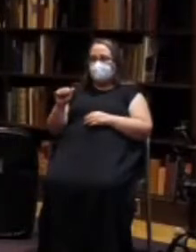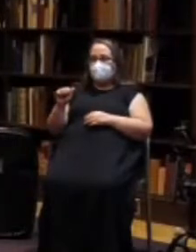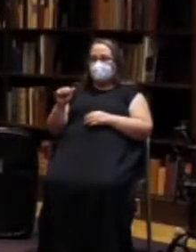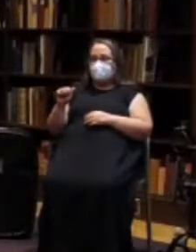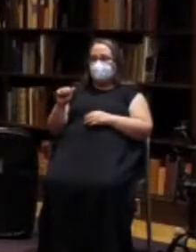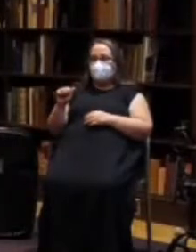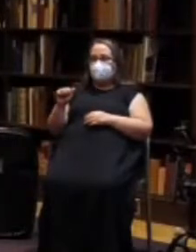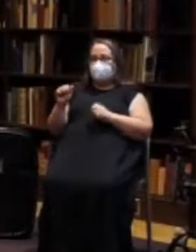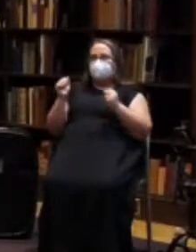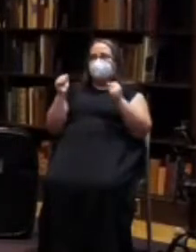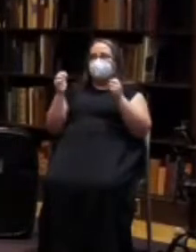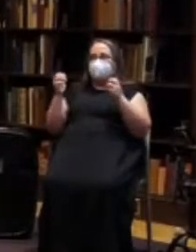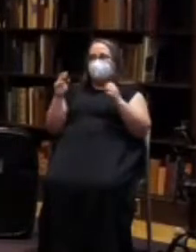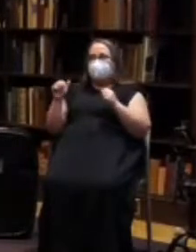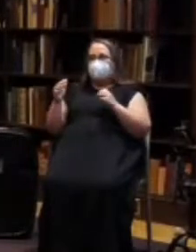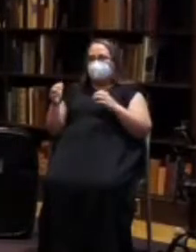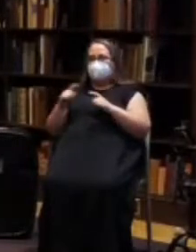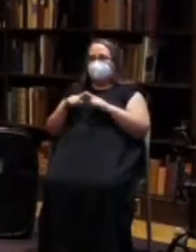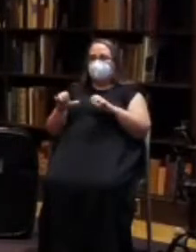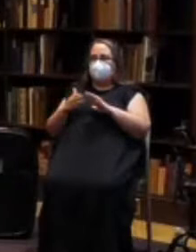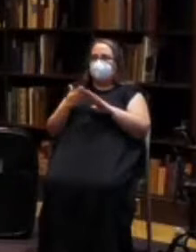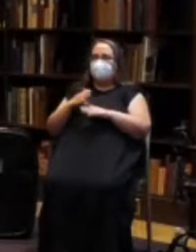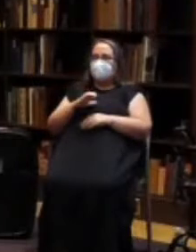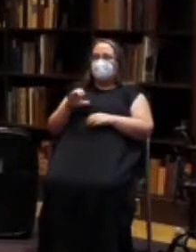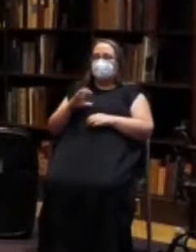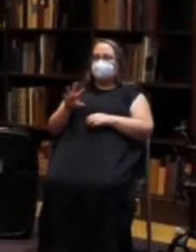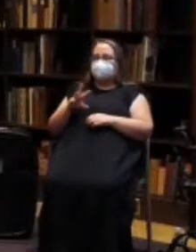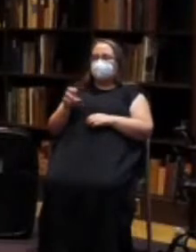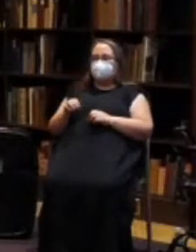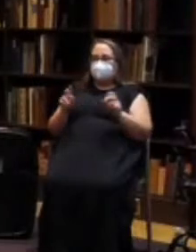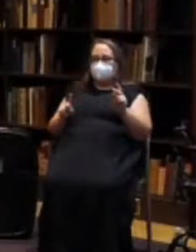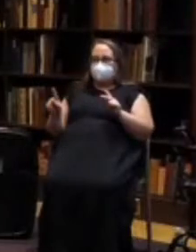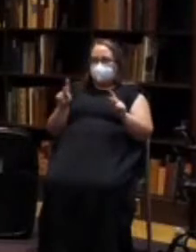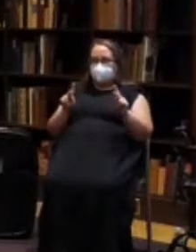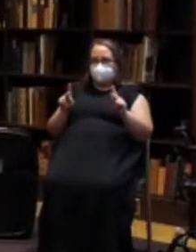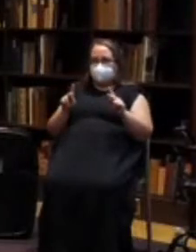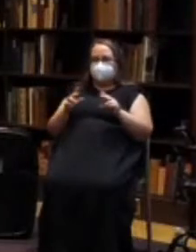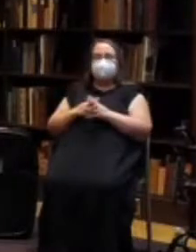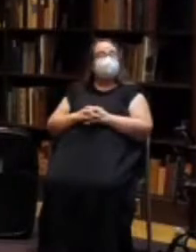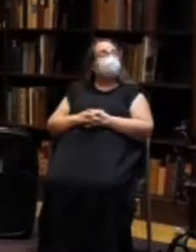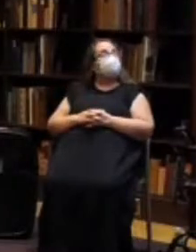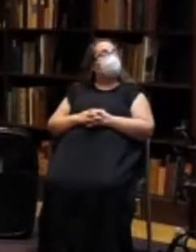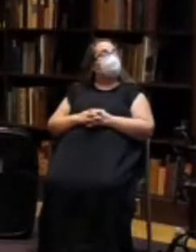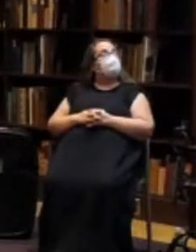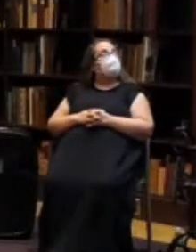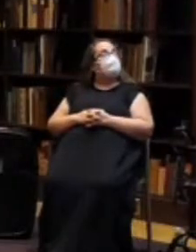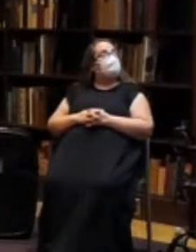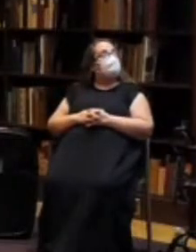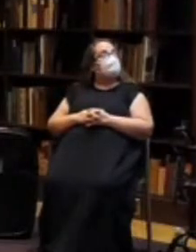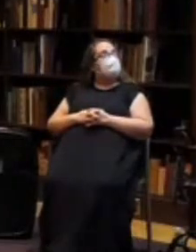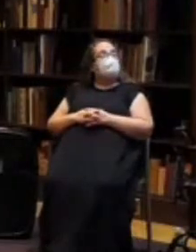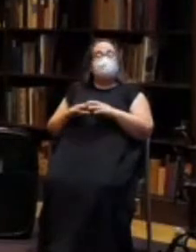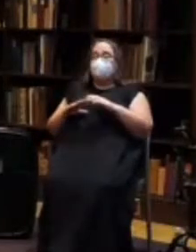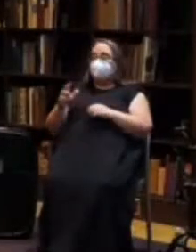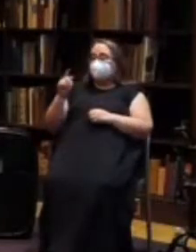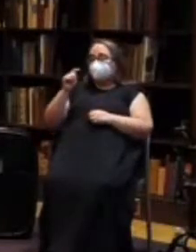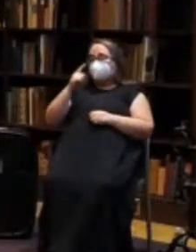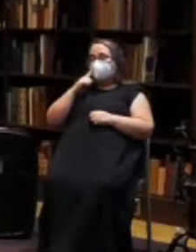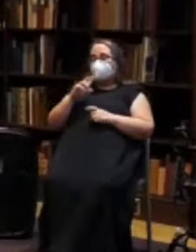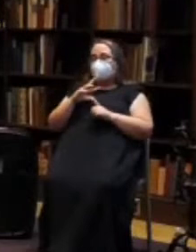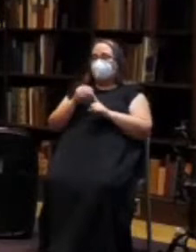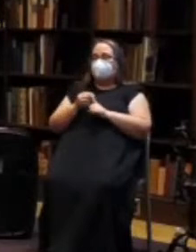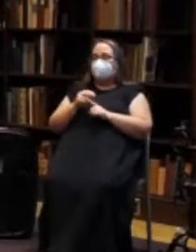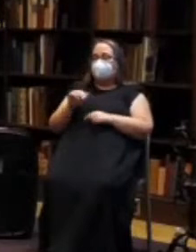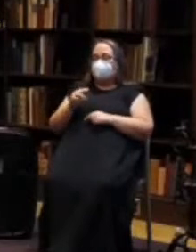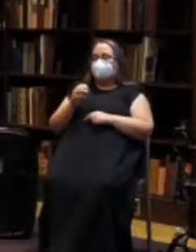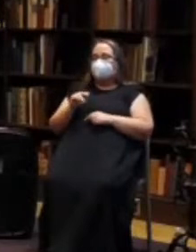among many things, ran an organization called the Congress of African People. And so the sort of basic theory of cultural nationalists